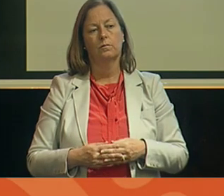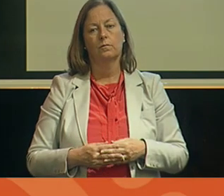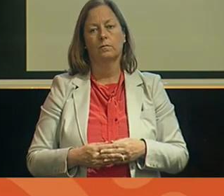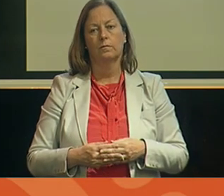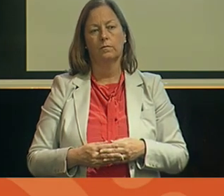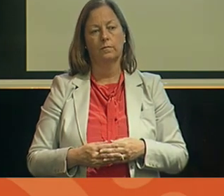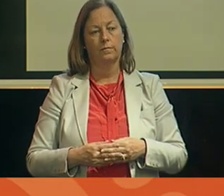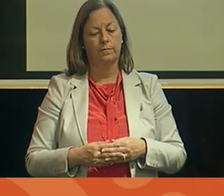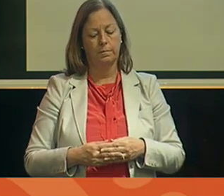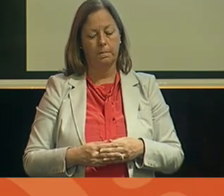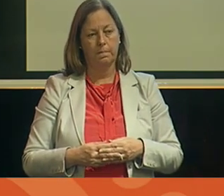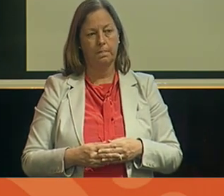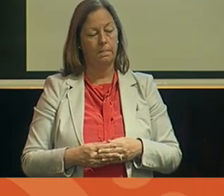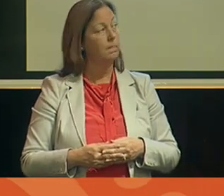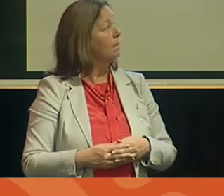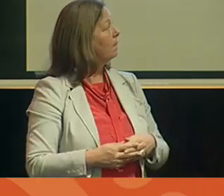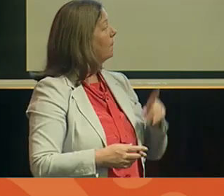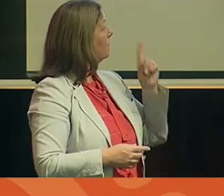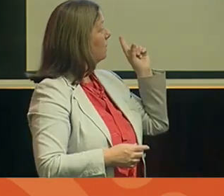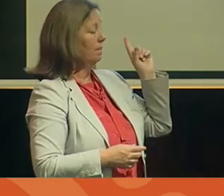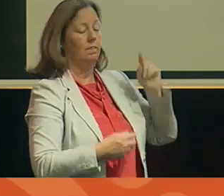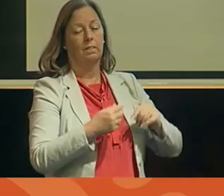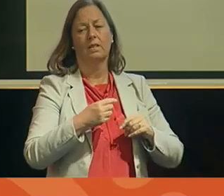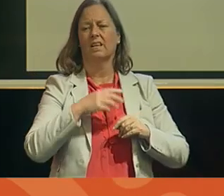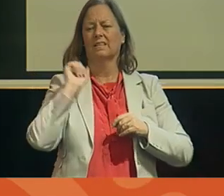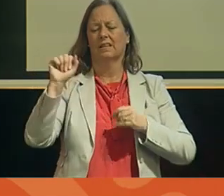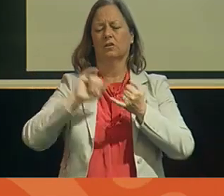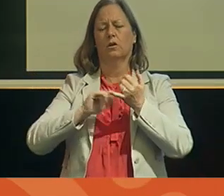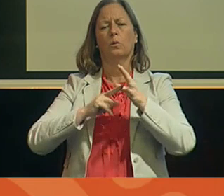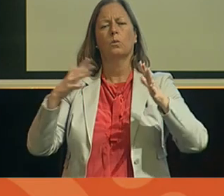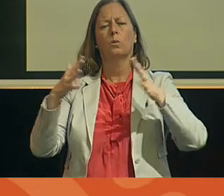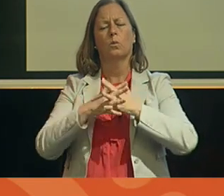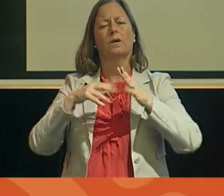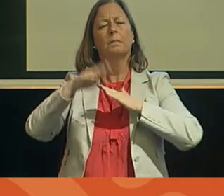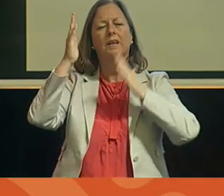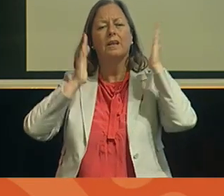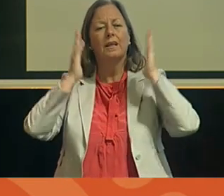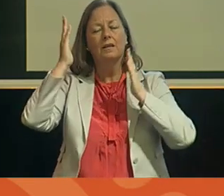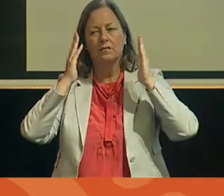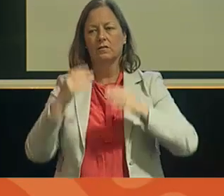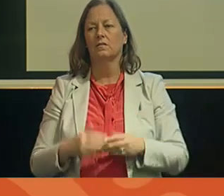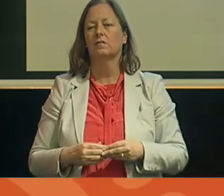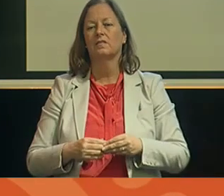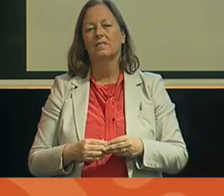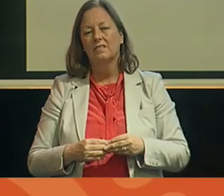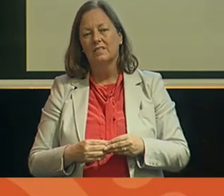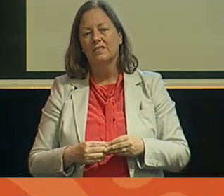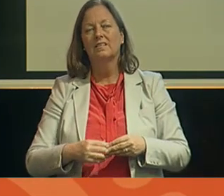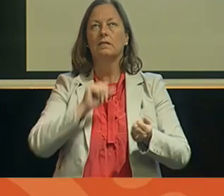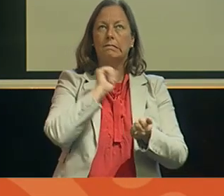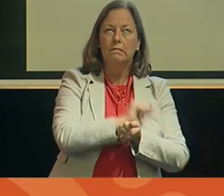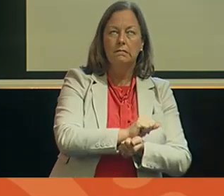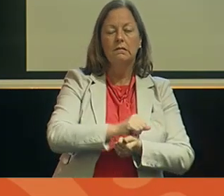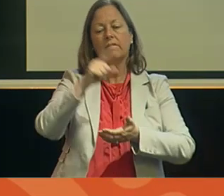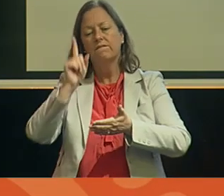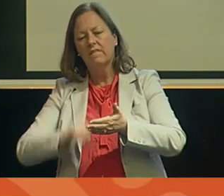There you go. This is the breakdown of the Sharia law in Malaysia. It's different fine, different imprisonment,